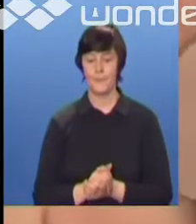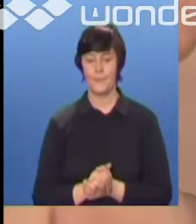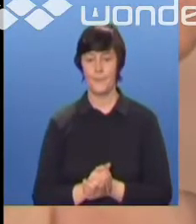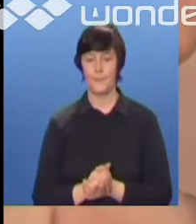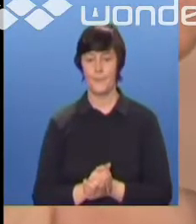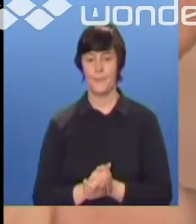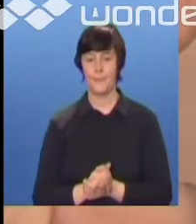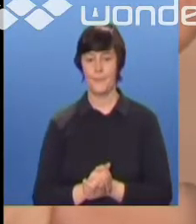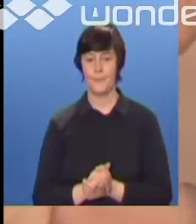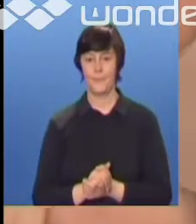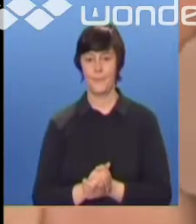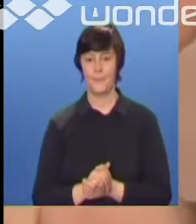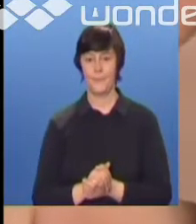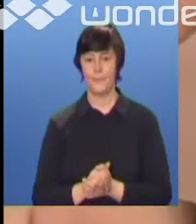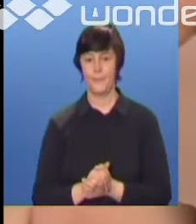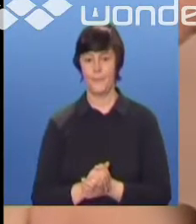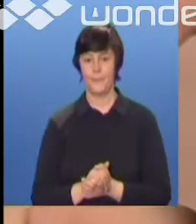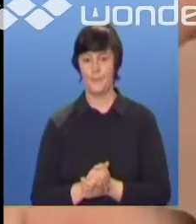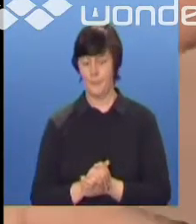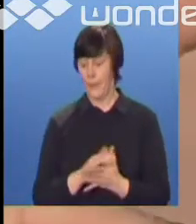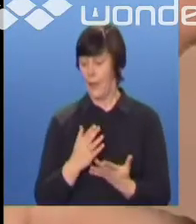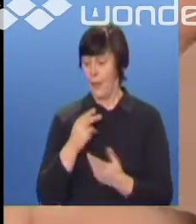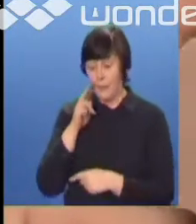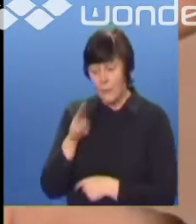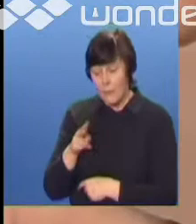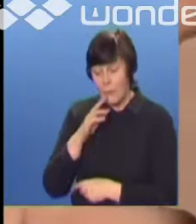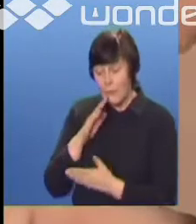And then follow the number with the hash symbol.